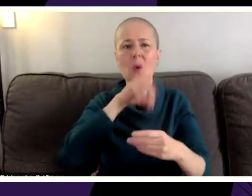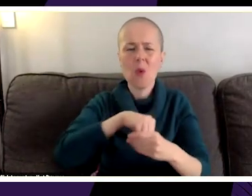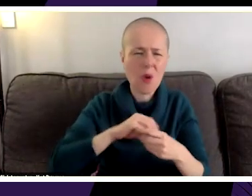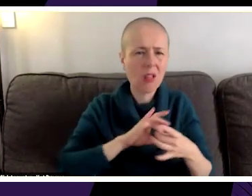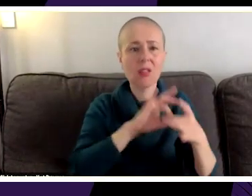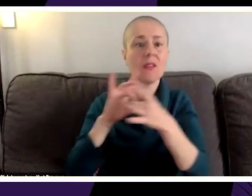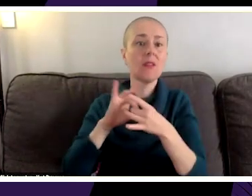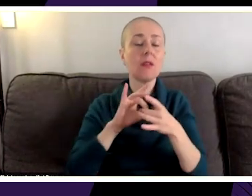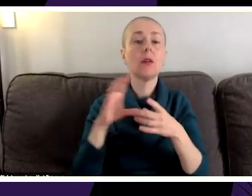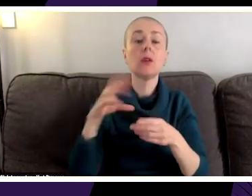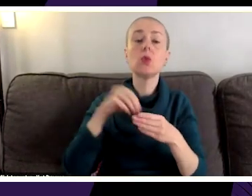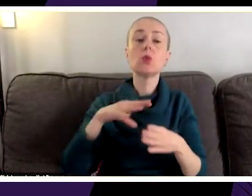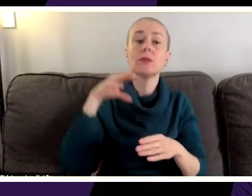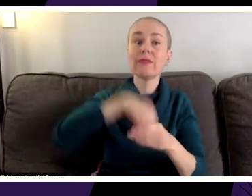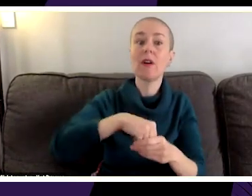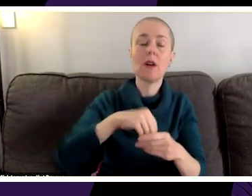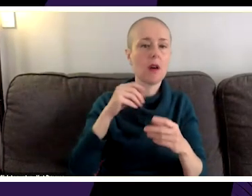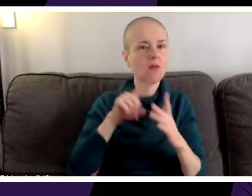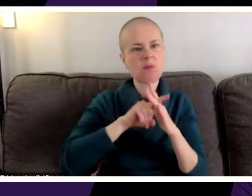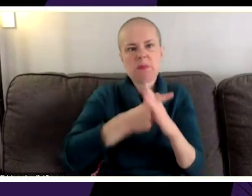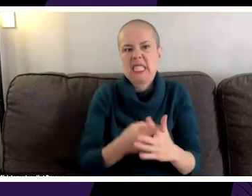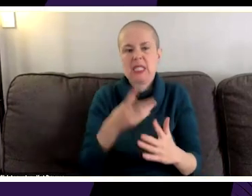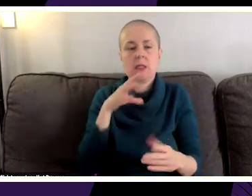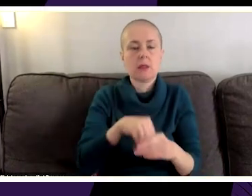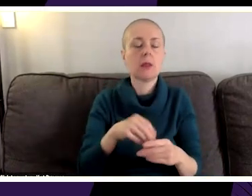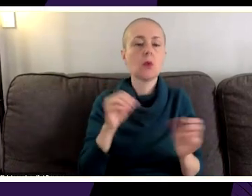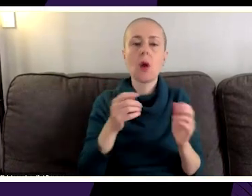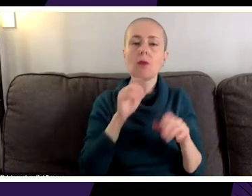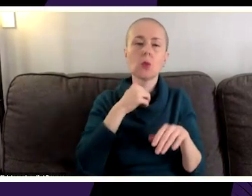process early without slowing down the more complex technical build.